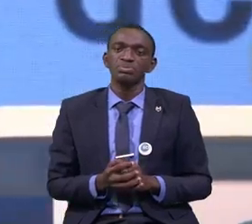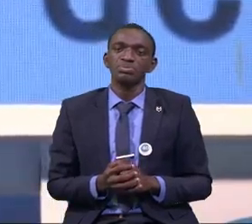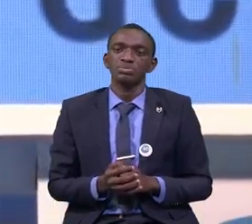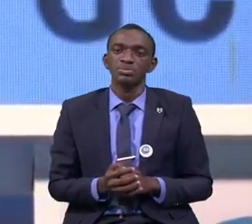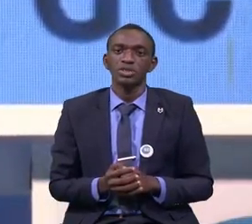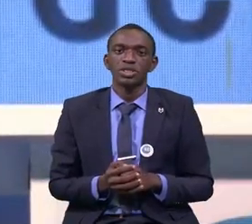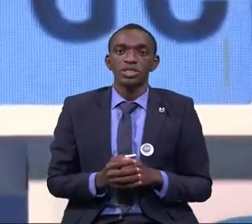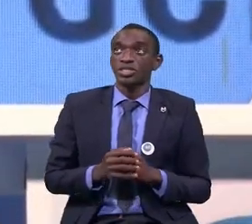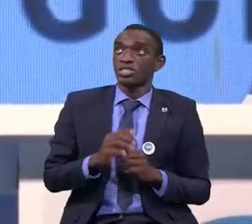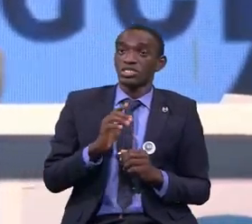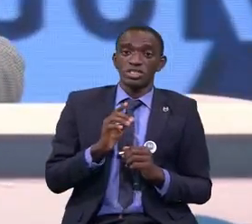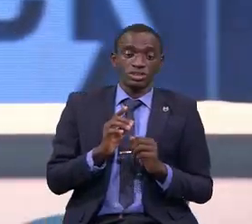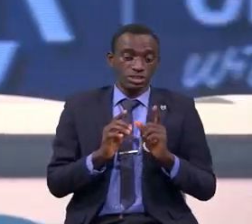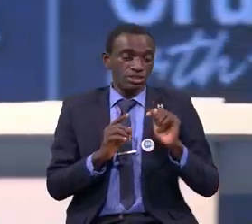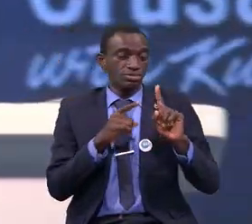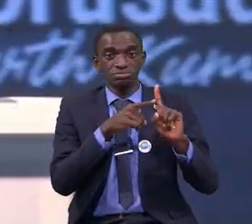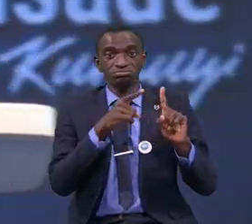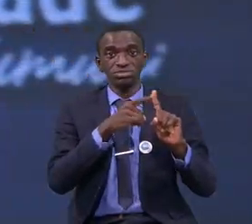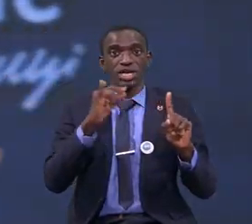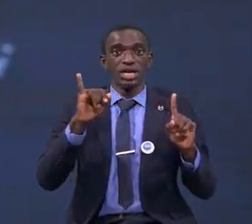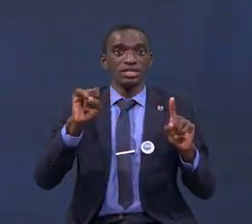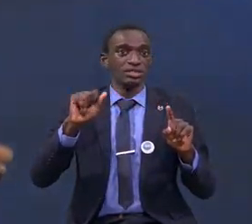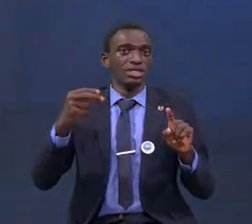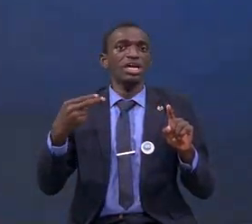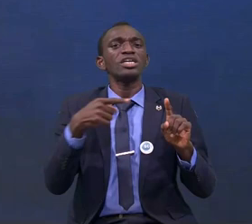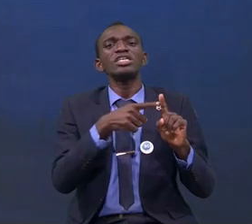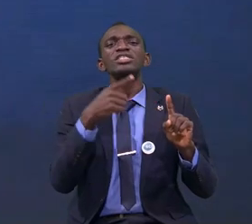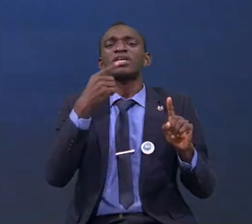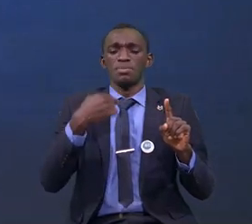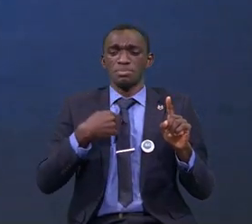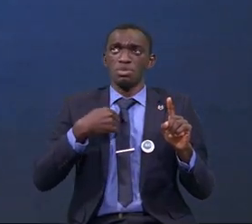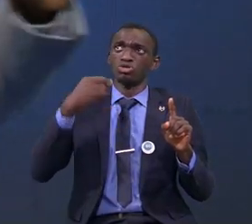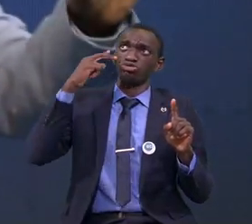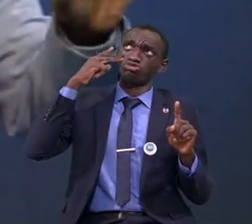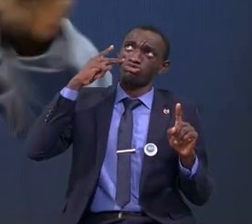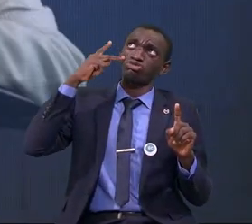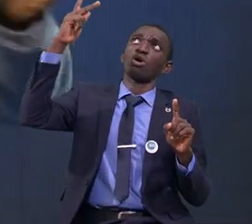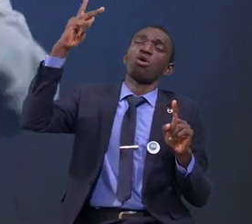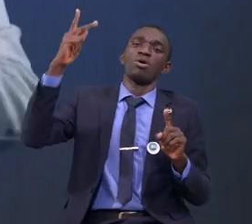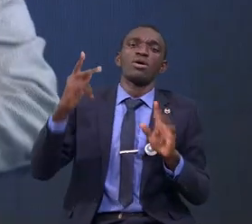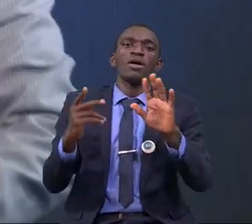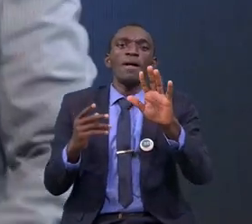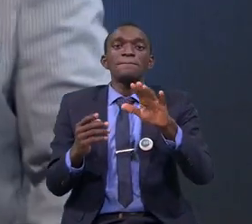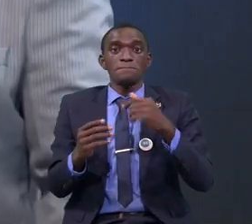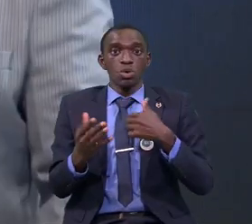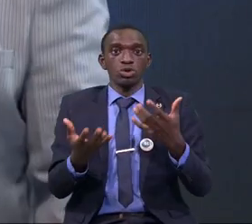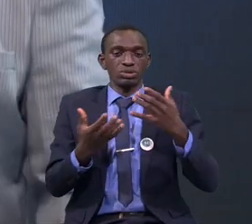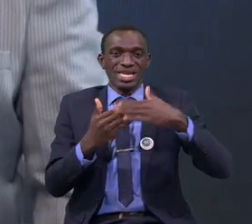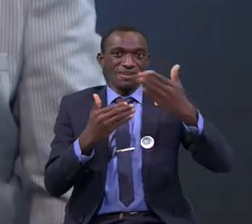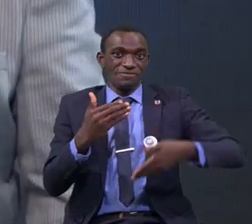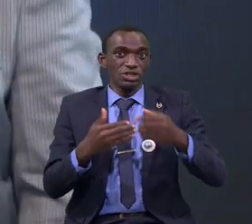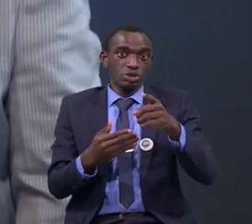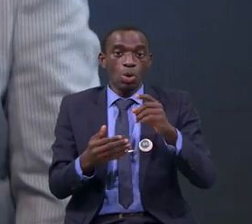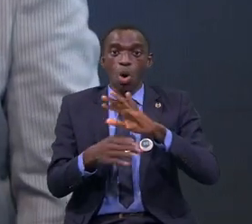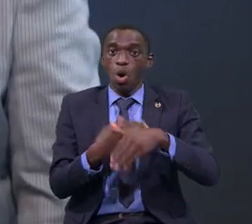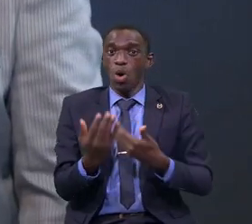He said, I saw. I want to invite you tonight for all your problems to roll away. Don't look